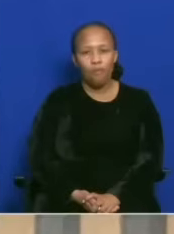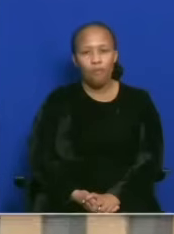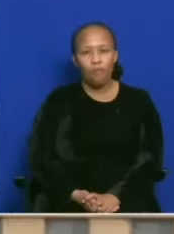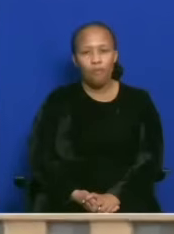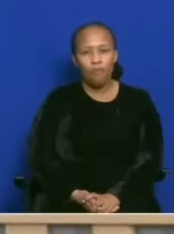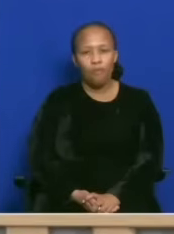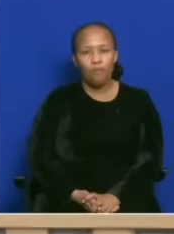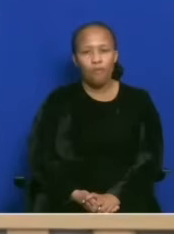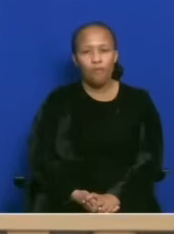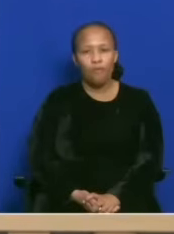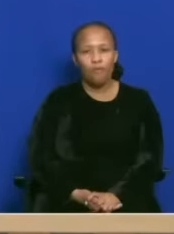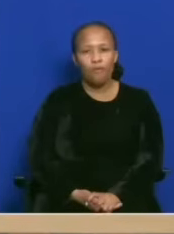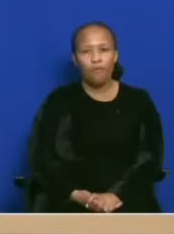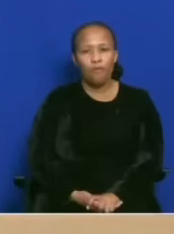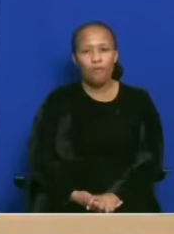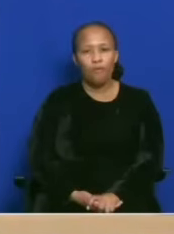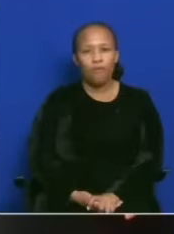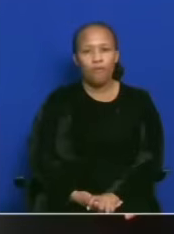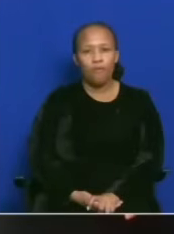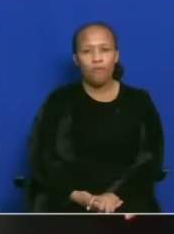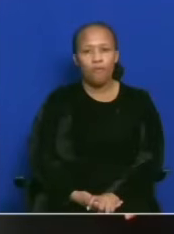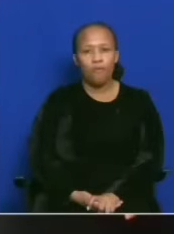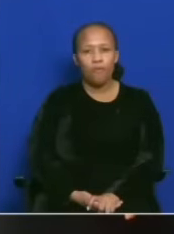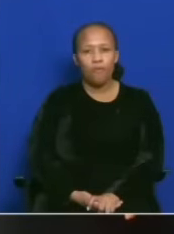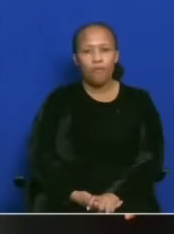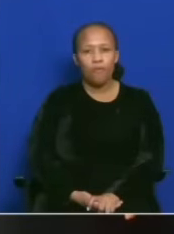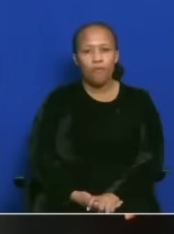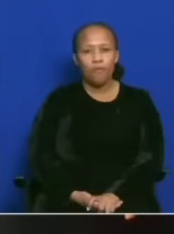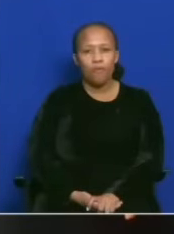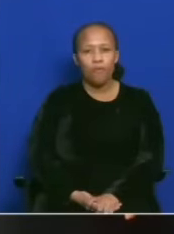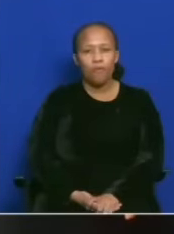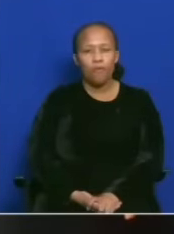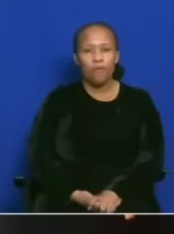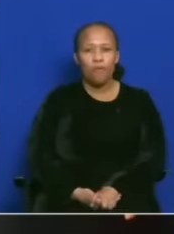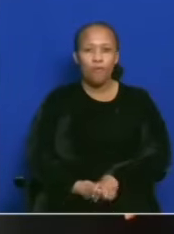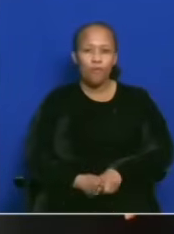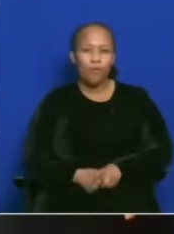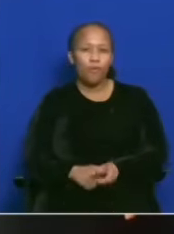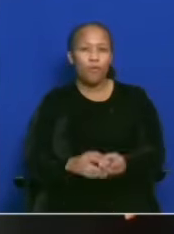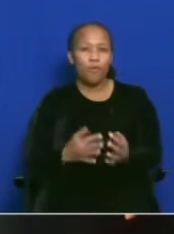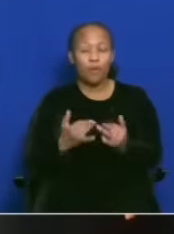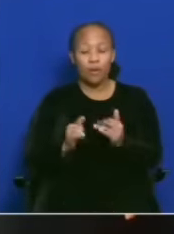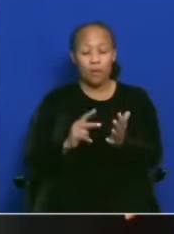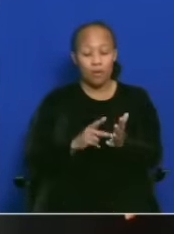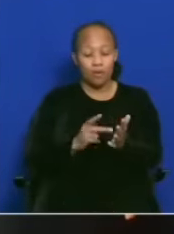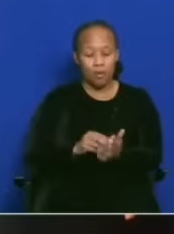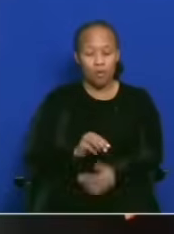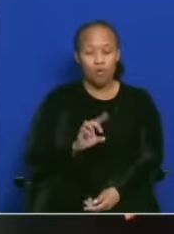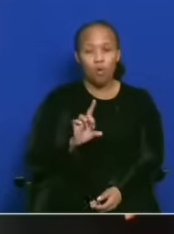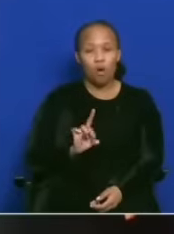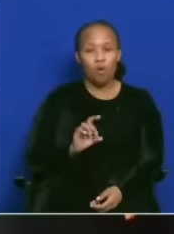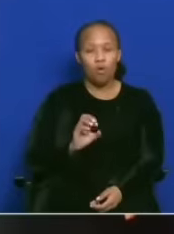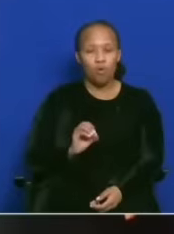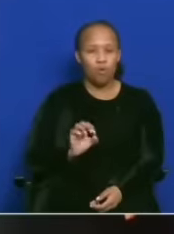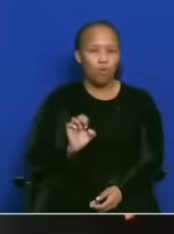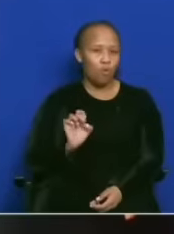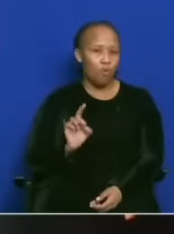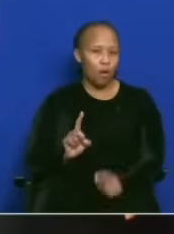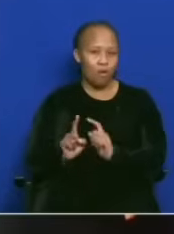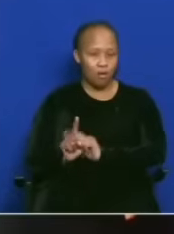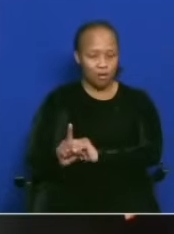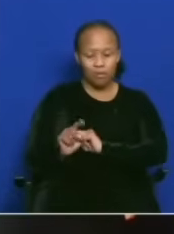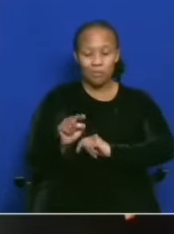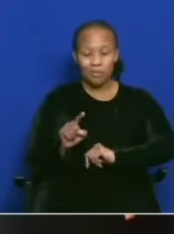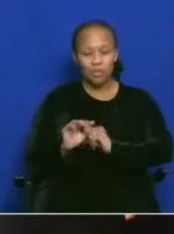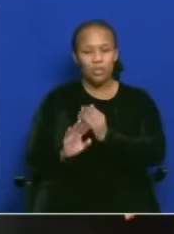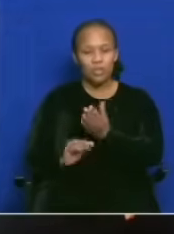So what's apparent from page 101 is it is what that attachment says it is, the special conditions